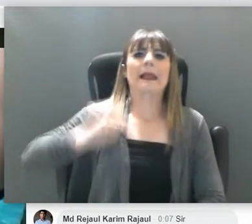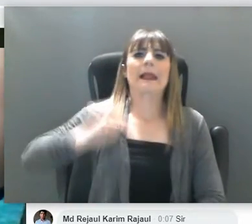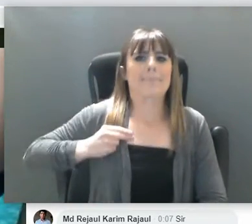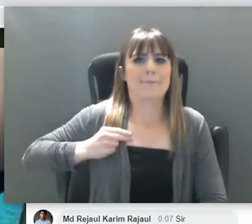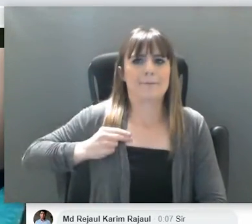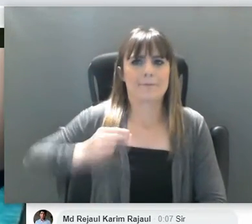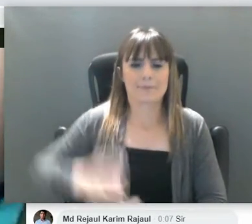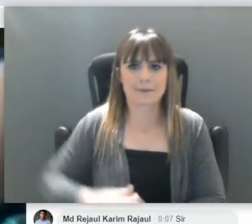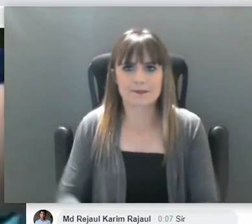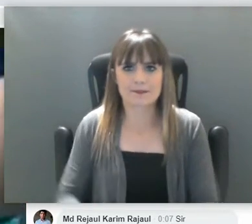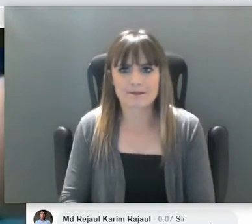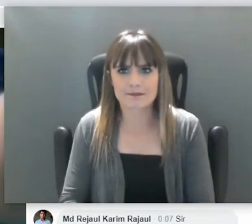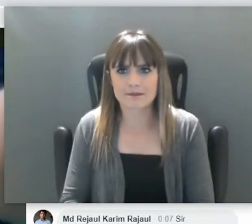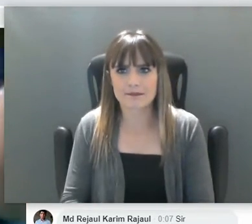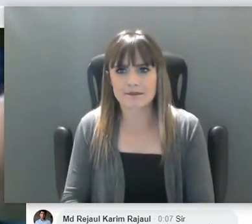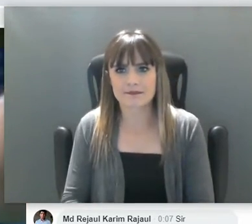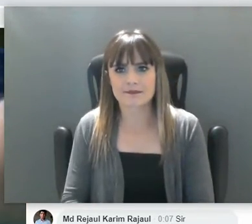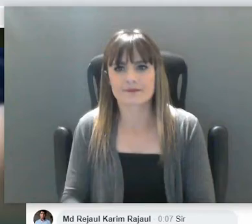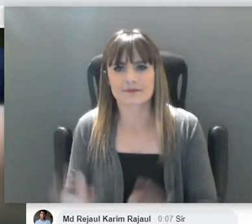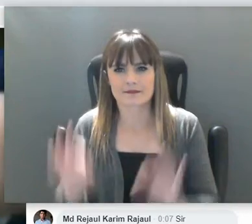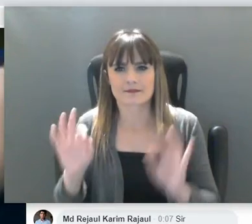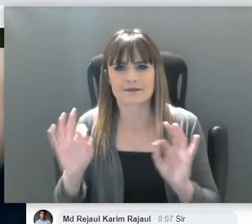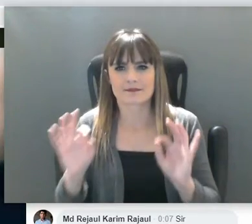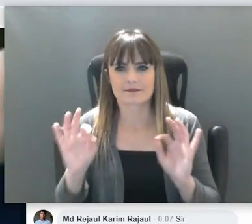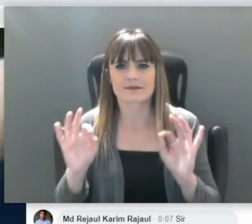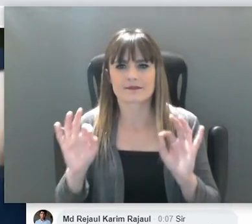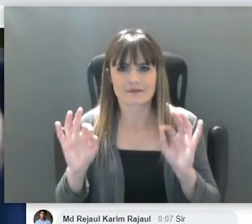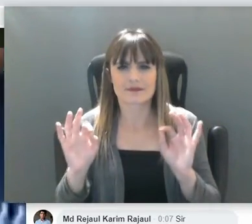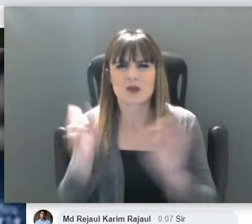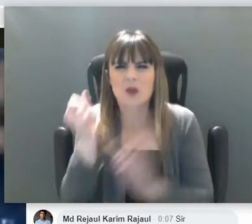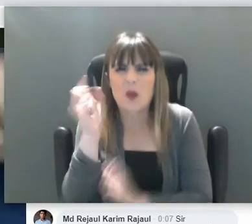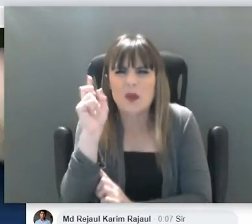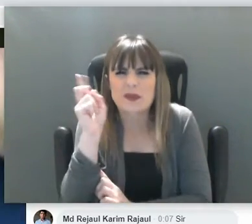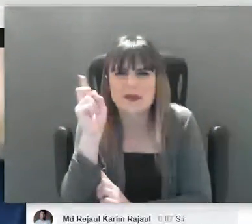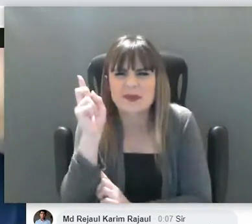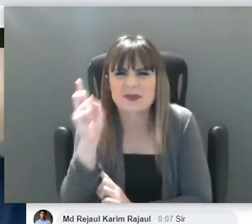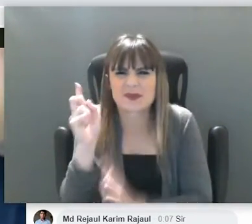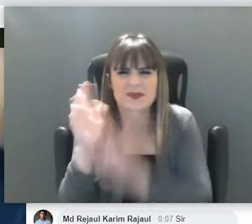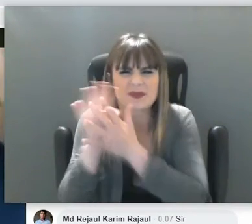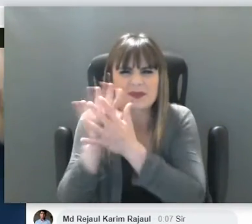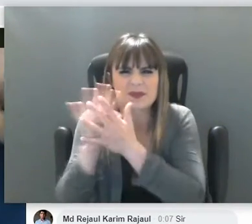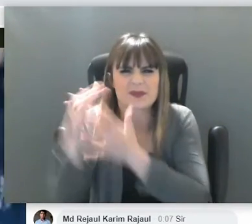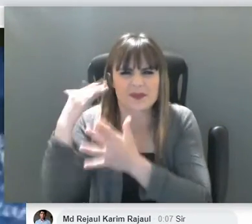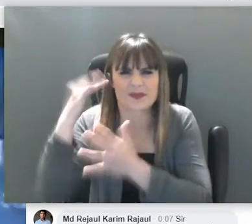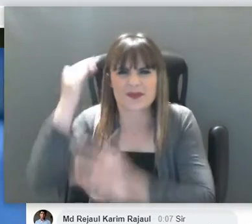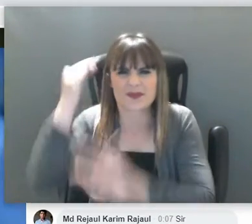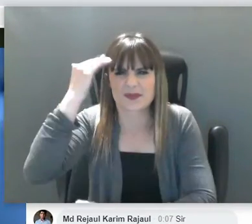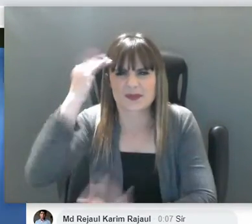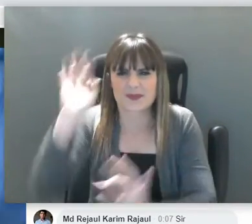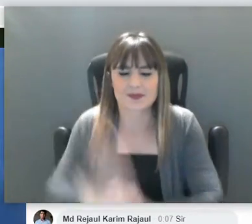maybe. There we go. Give us just a second. We'll get her like re-mic'd up. There